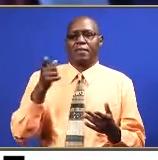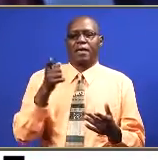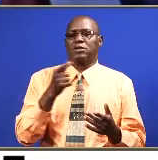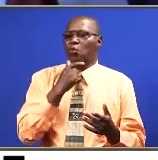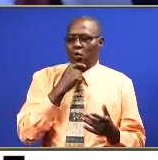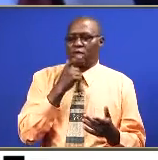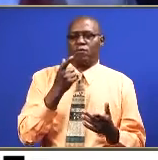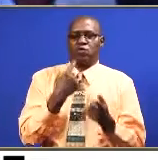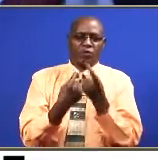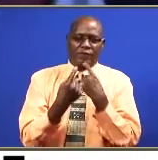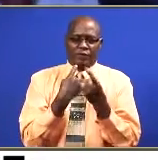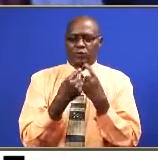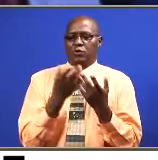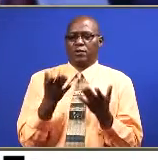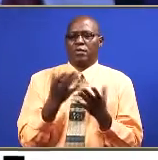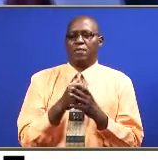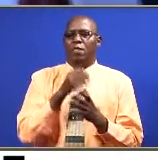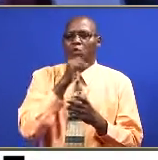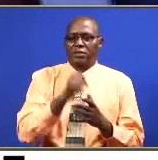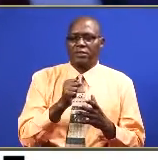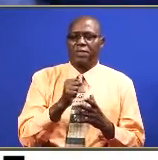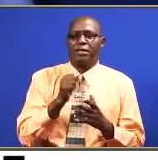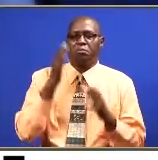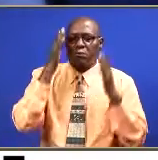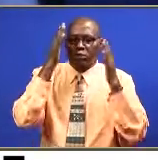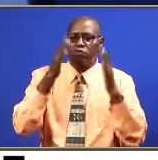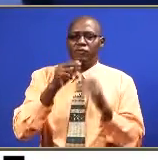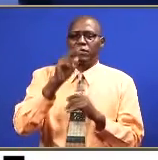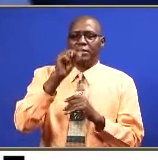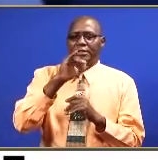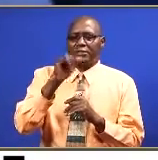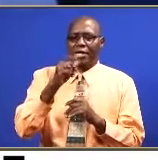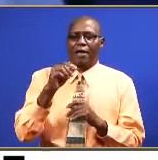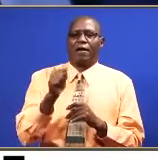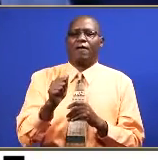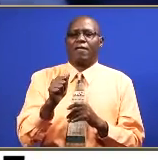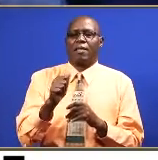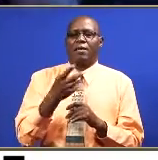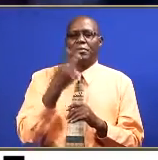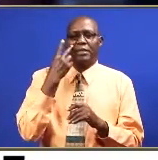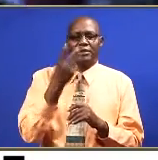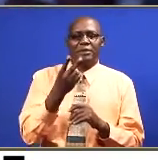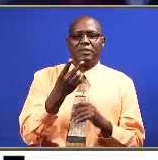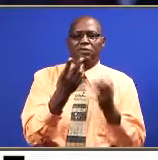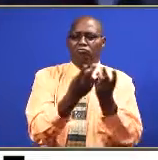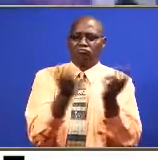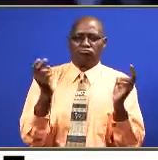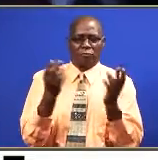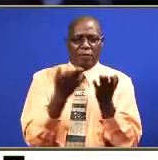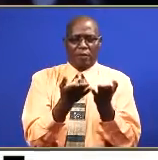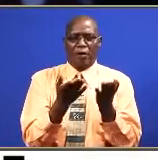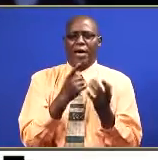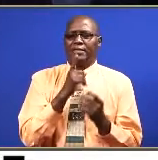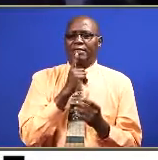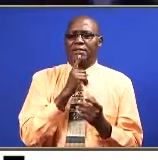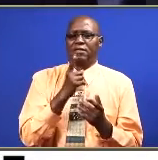conversation. Wazee kama Bishop Njenga, Bishop Zakaya Sokoth, I looked at that in my own mind and I said, why would